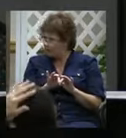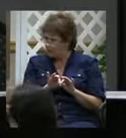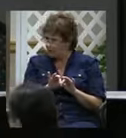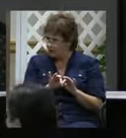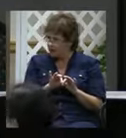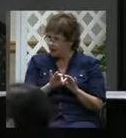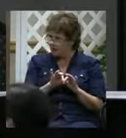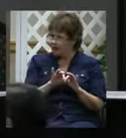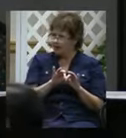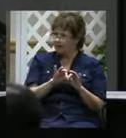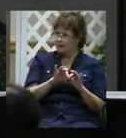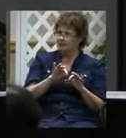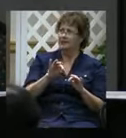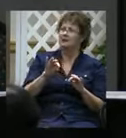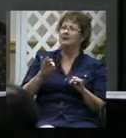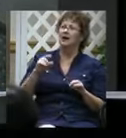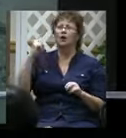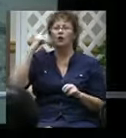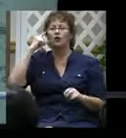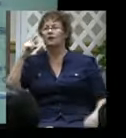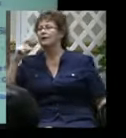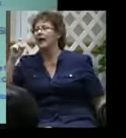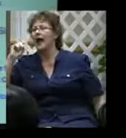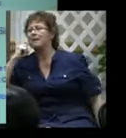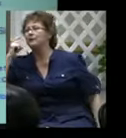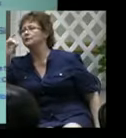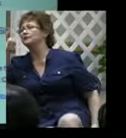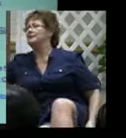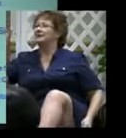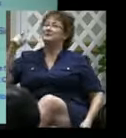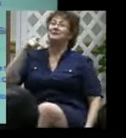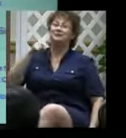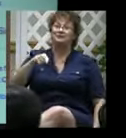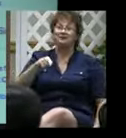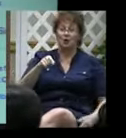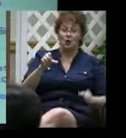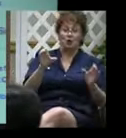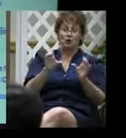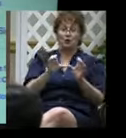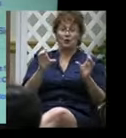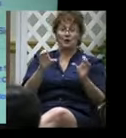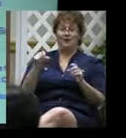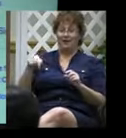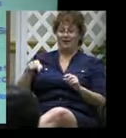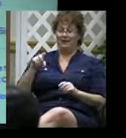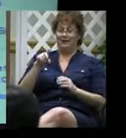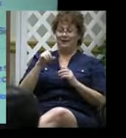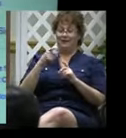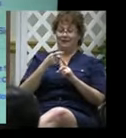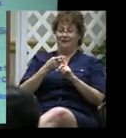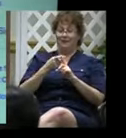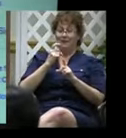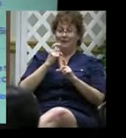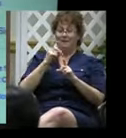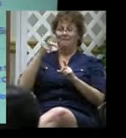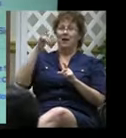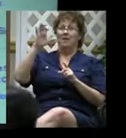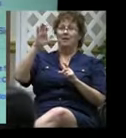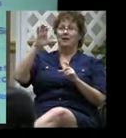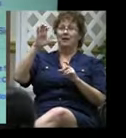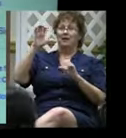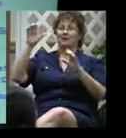is issued by the Lieutenant Governor's Office in Hawaii to certify that the document that's issued by a public